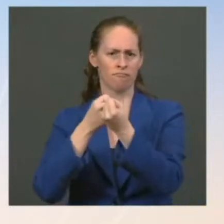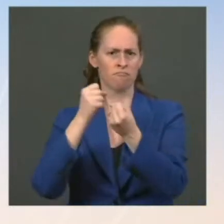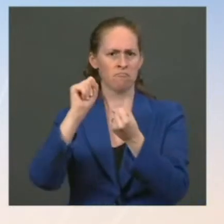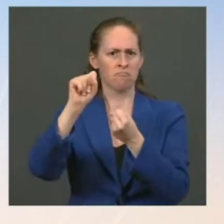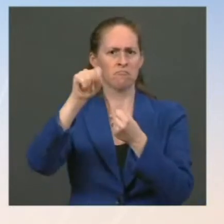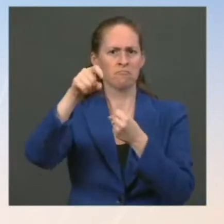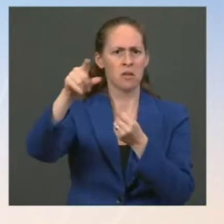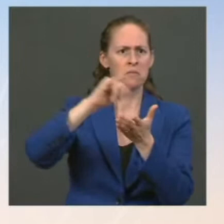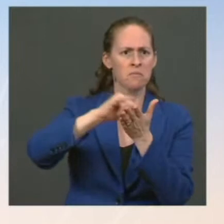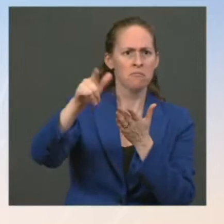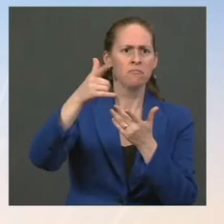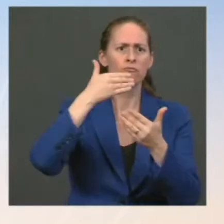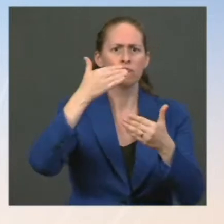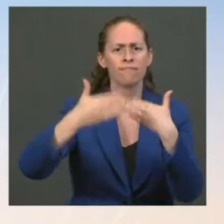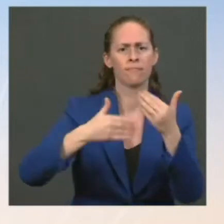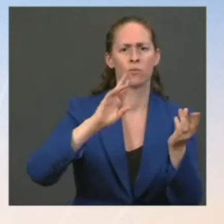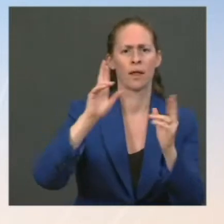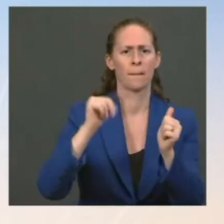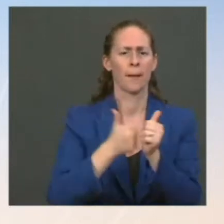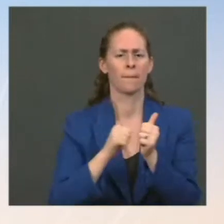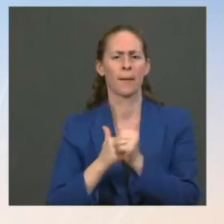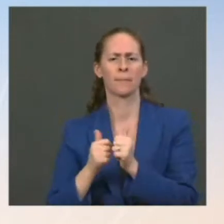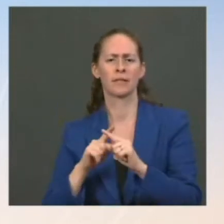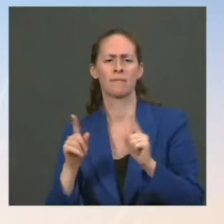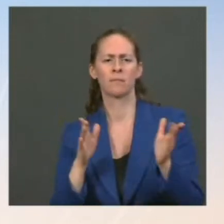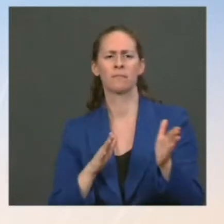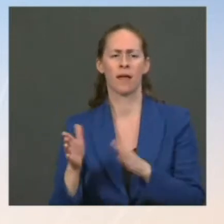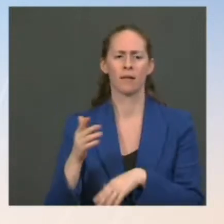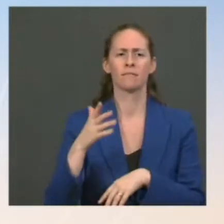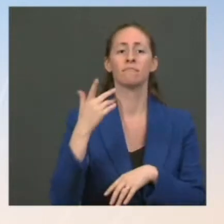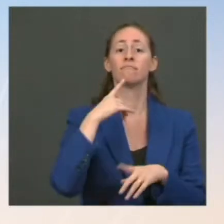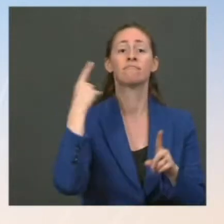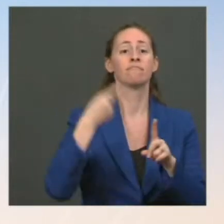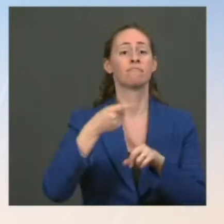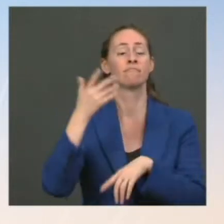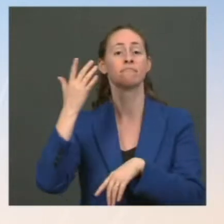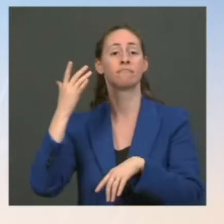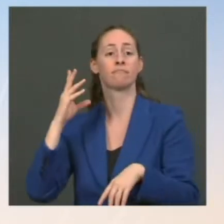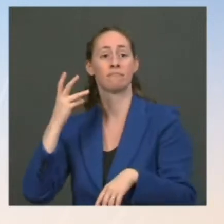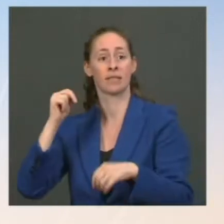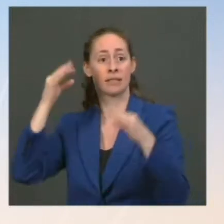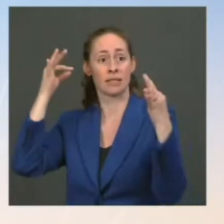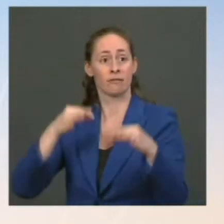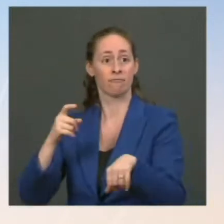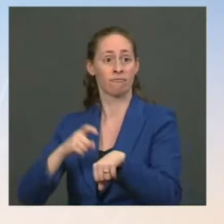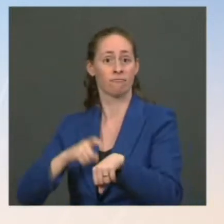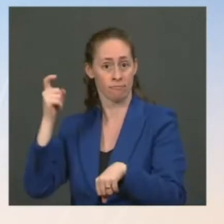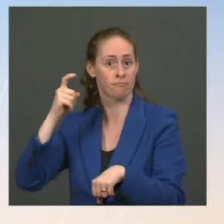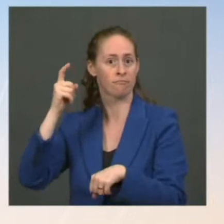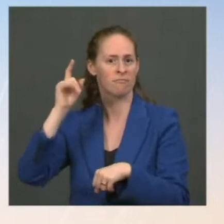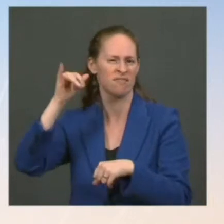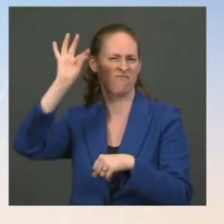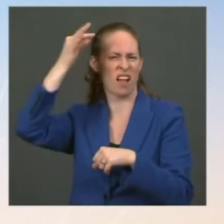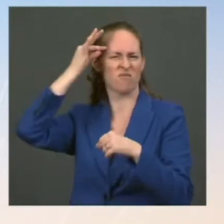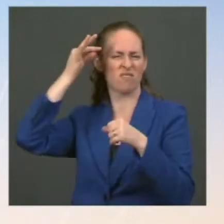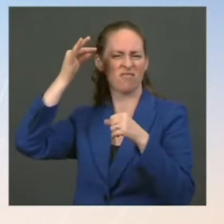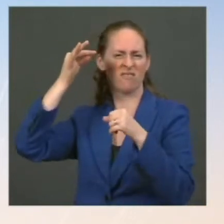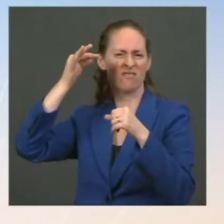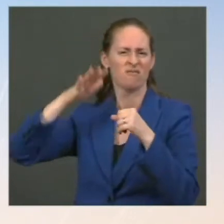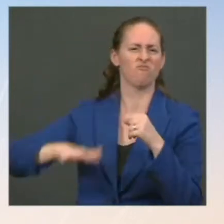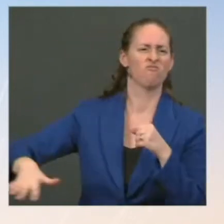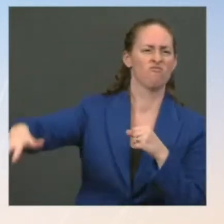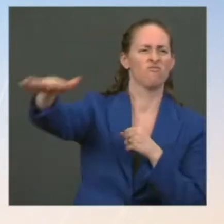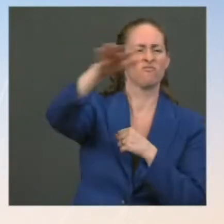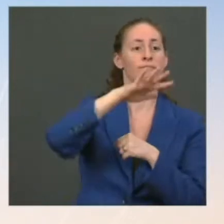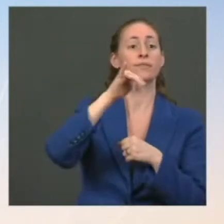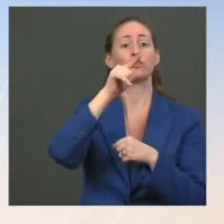would note that when this decision writ large was made, and this is the reason we did it on a federal level, right? It was because healthcare workers who've